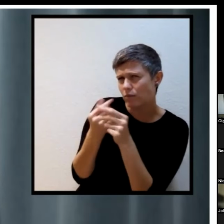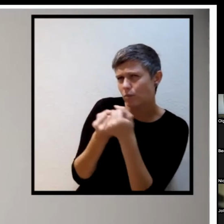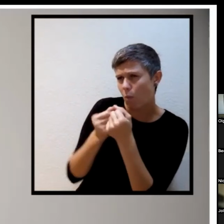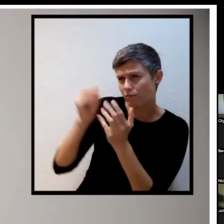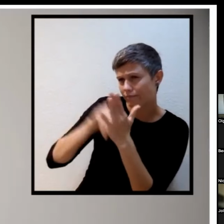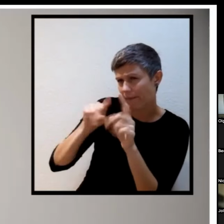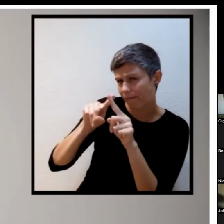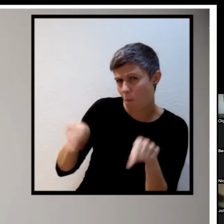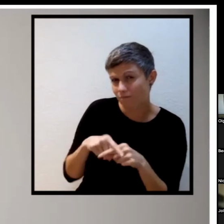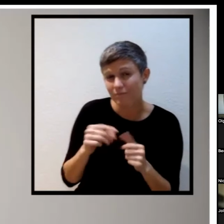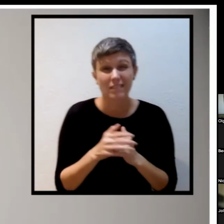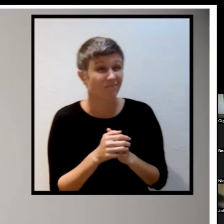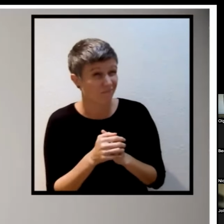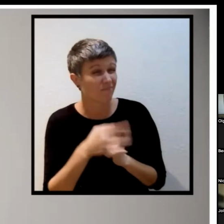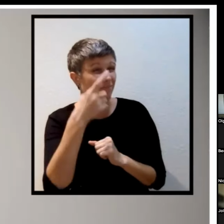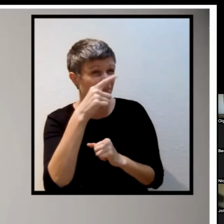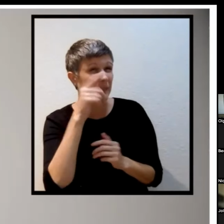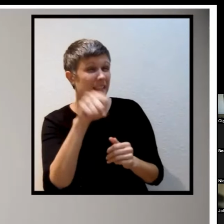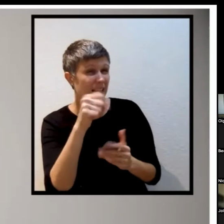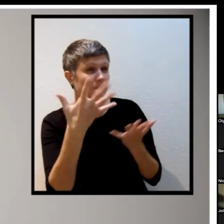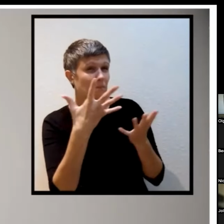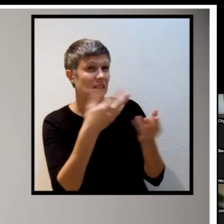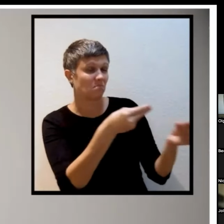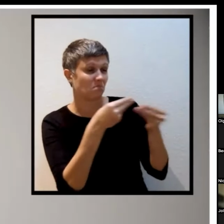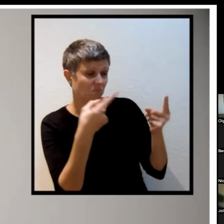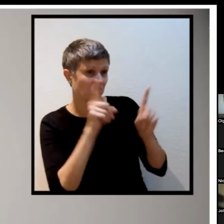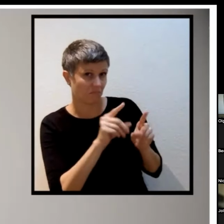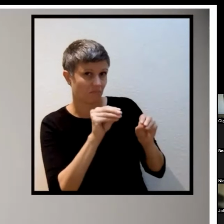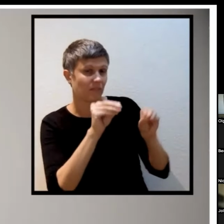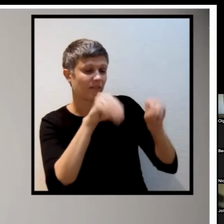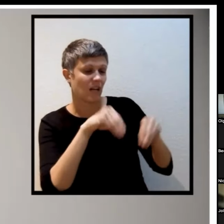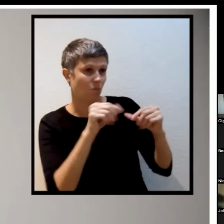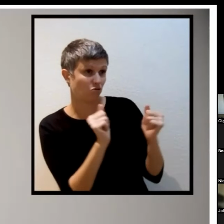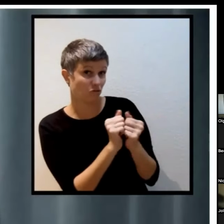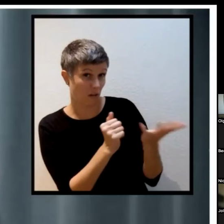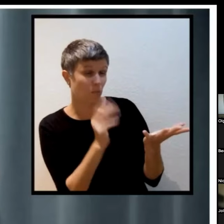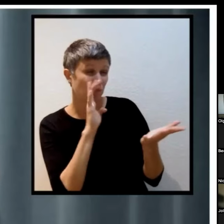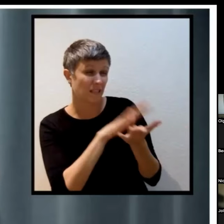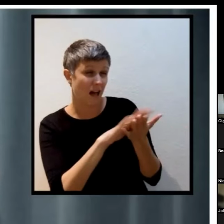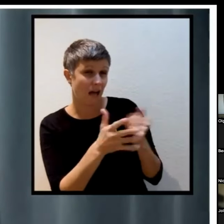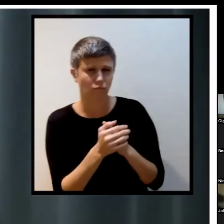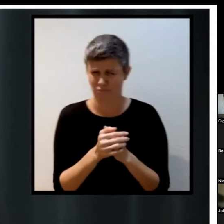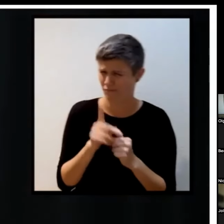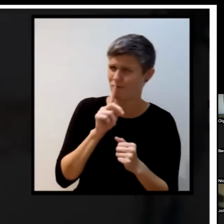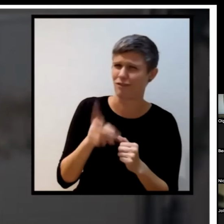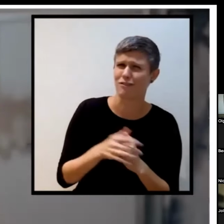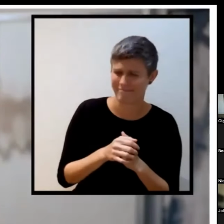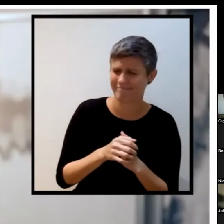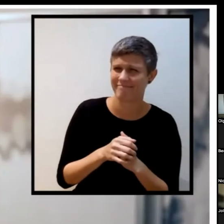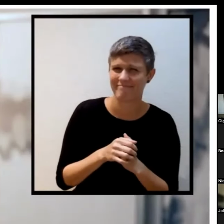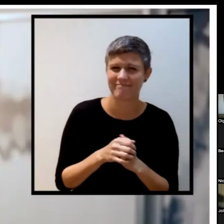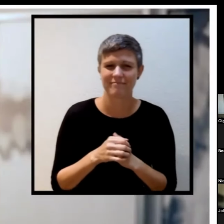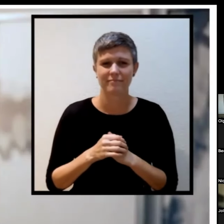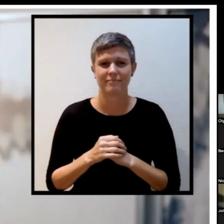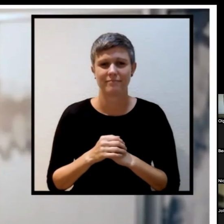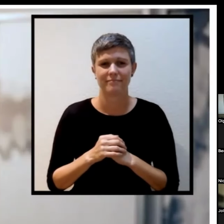forms? If you could go over it with me and give me a hand filling it out, that'd be great. Sounds good.